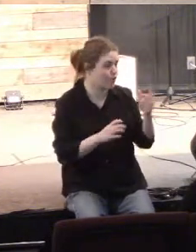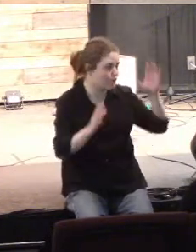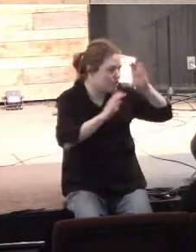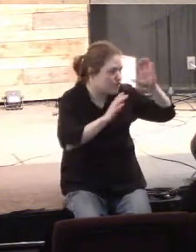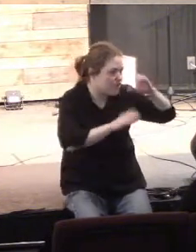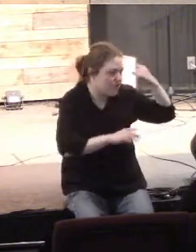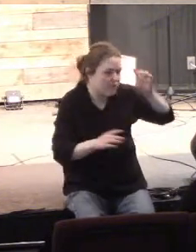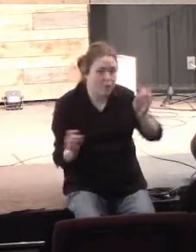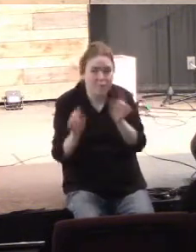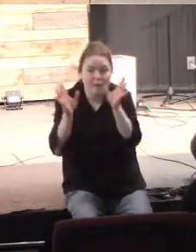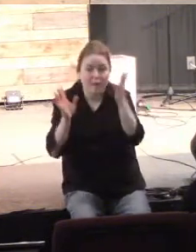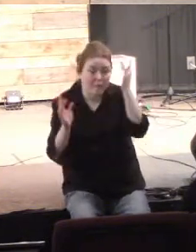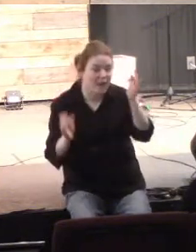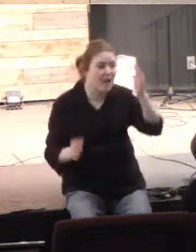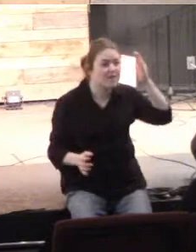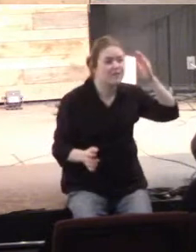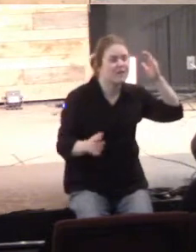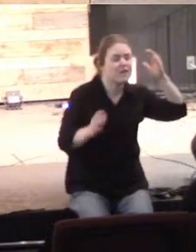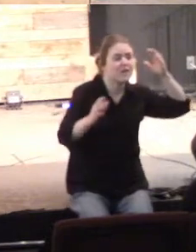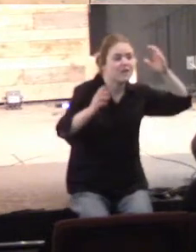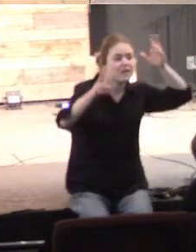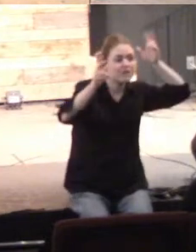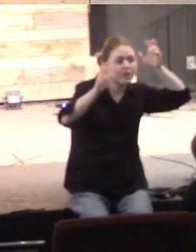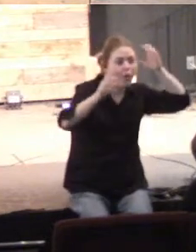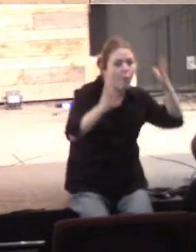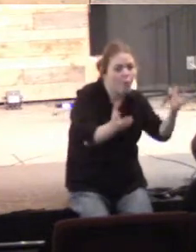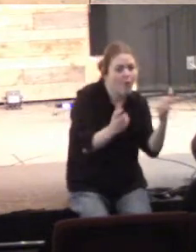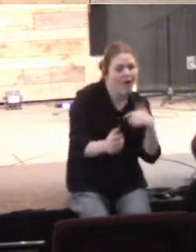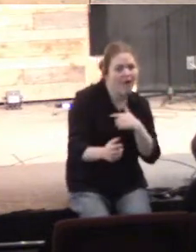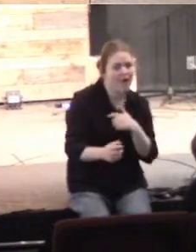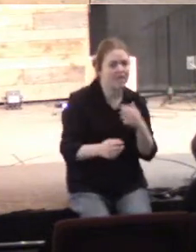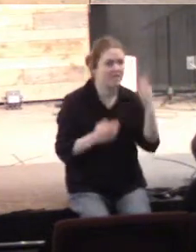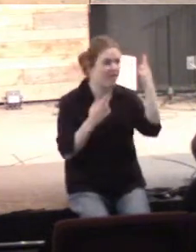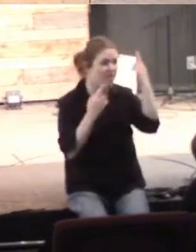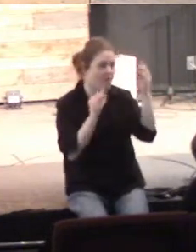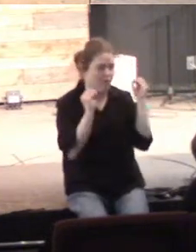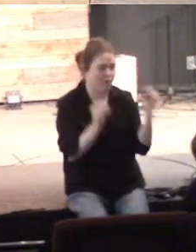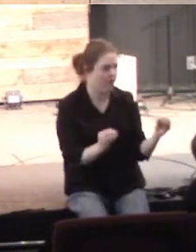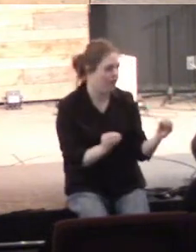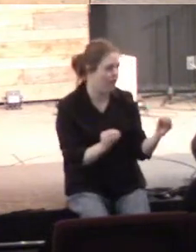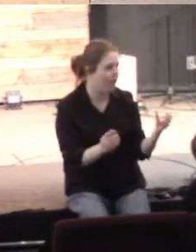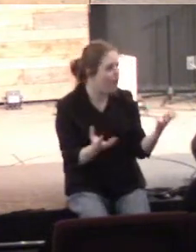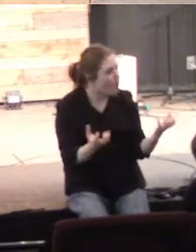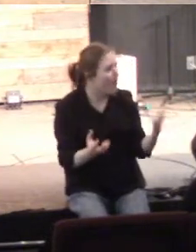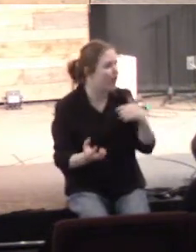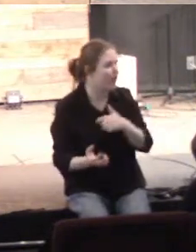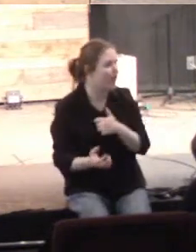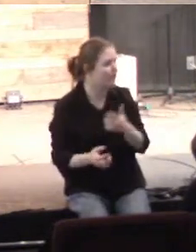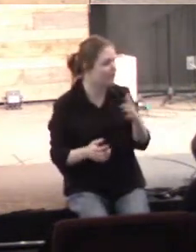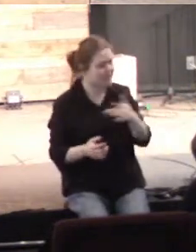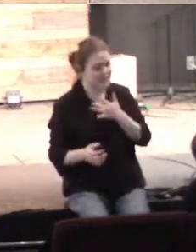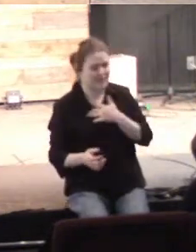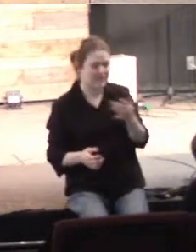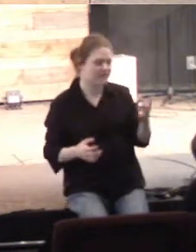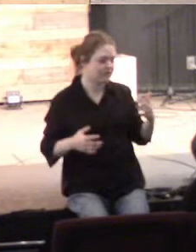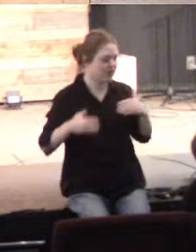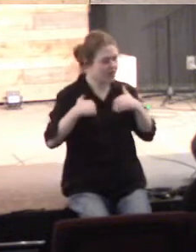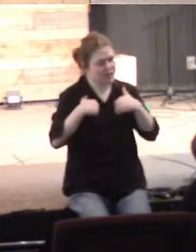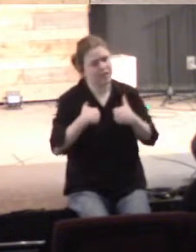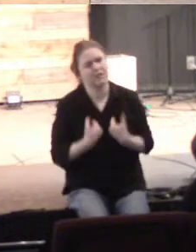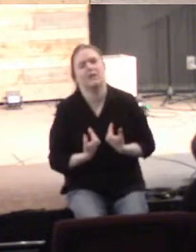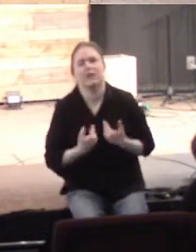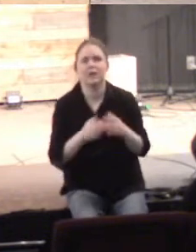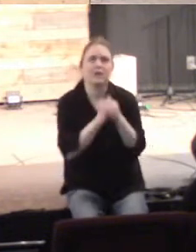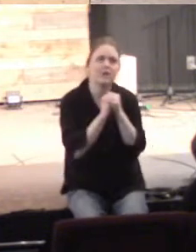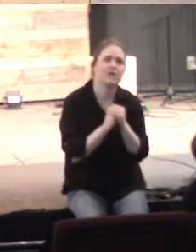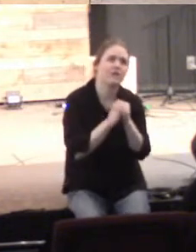us to be discouraged. The enemy wants us to be discouraged, wants us to feel beaten down, wants us to feel weary. I'm so tired